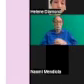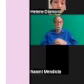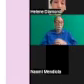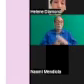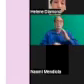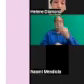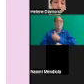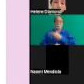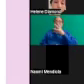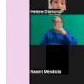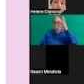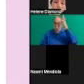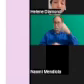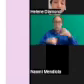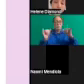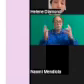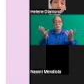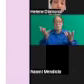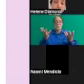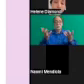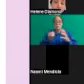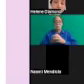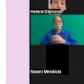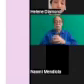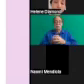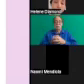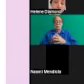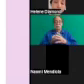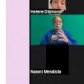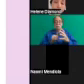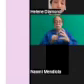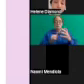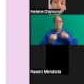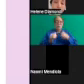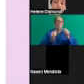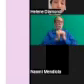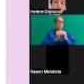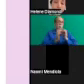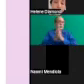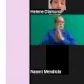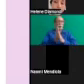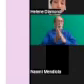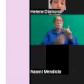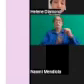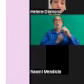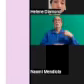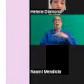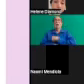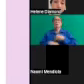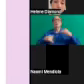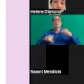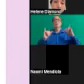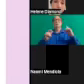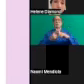our parents instilled in us a drive and an ambition to get to a certain